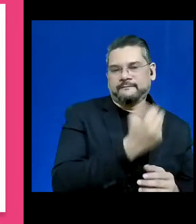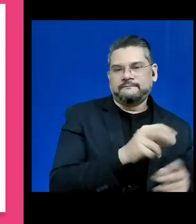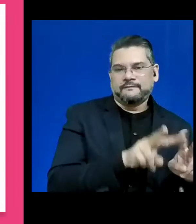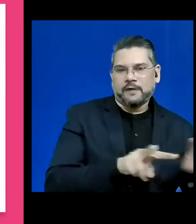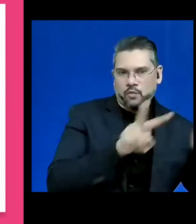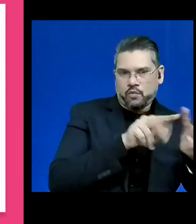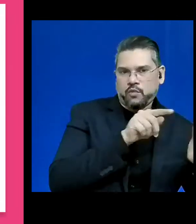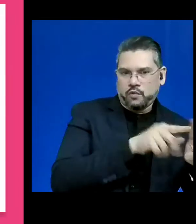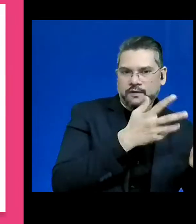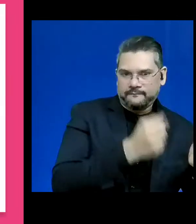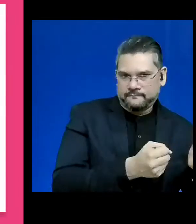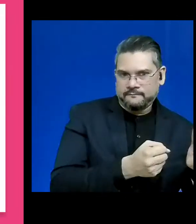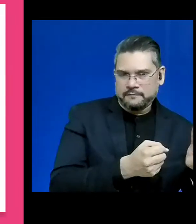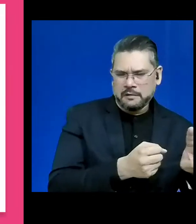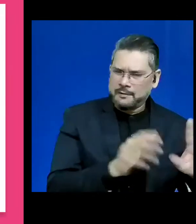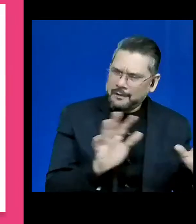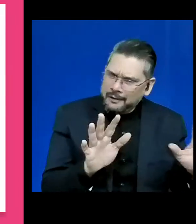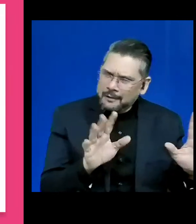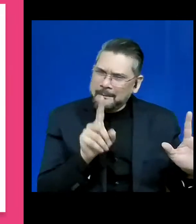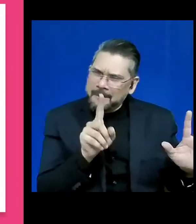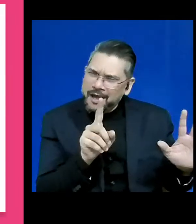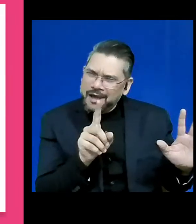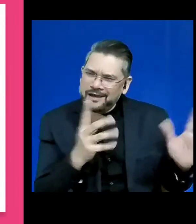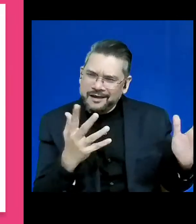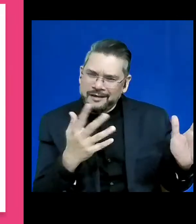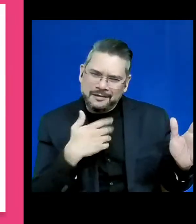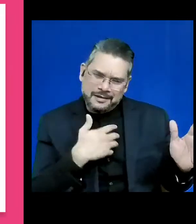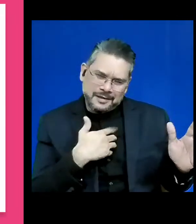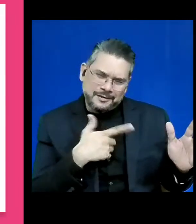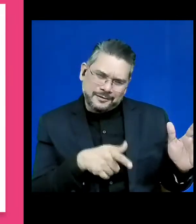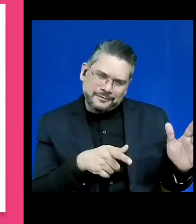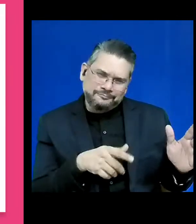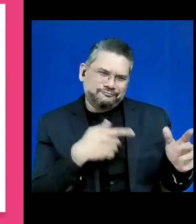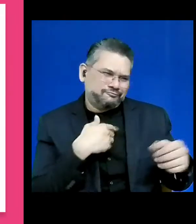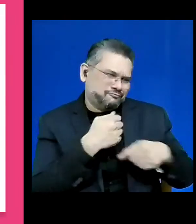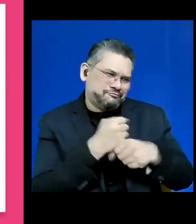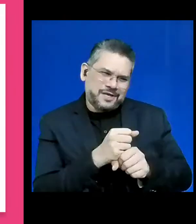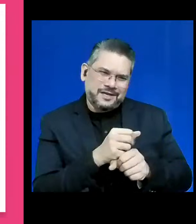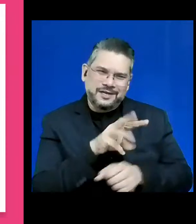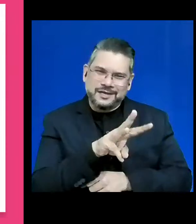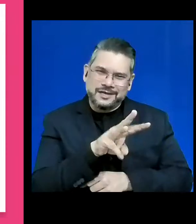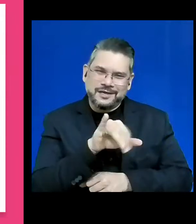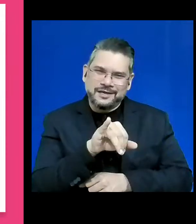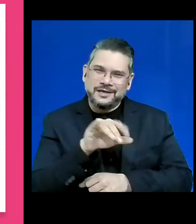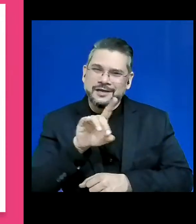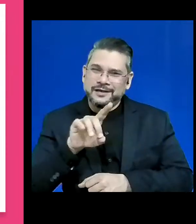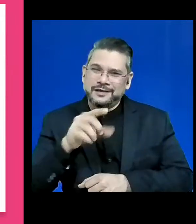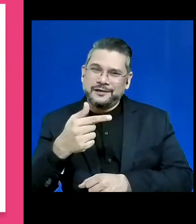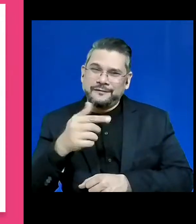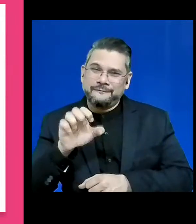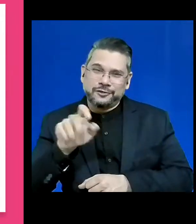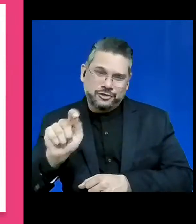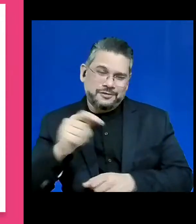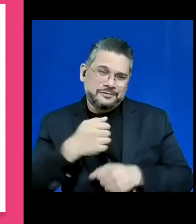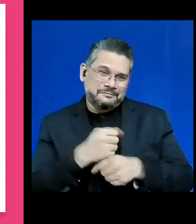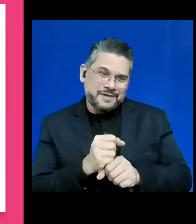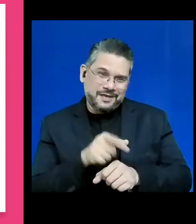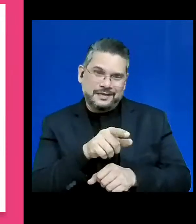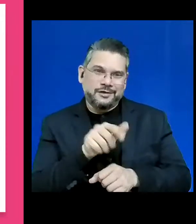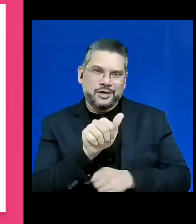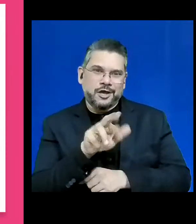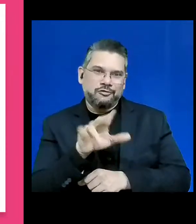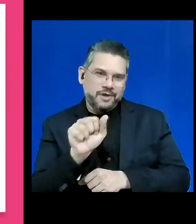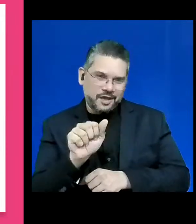wait, I often make complex widgets with ARIA and tab index, right? Well, tab index